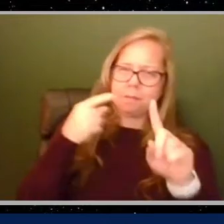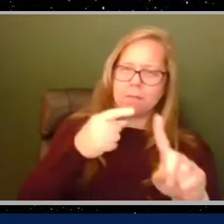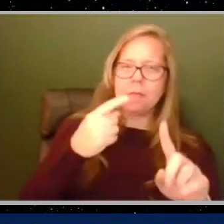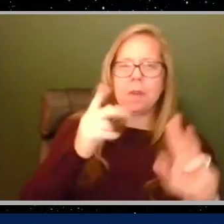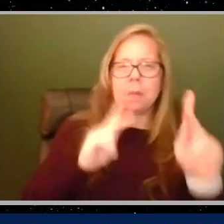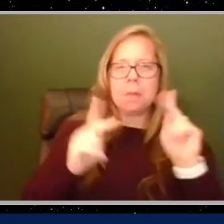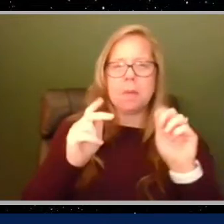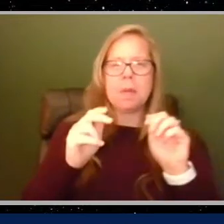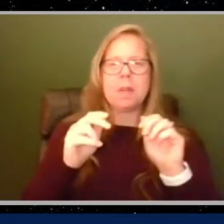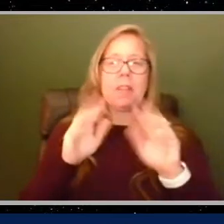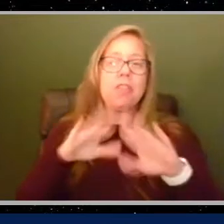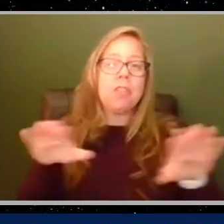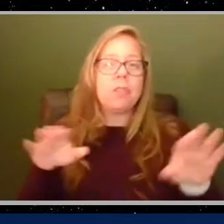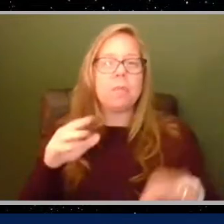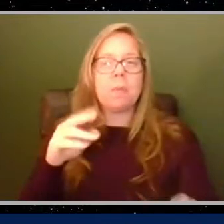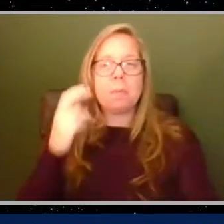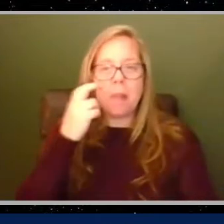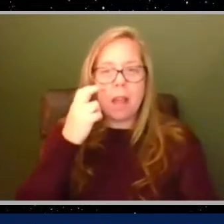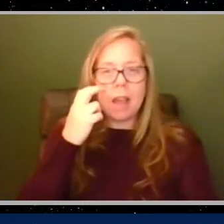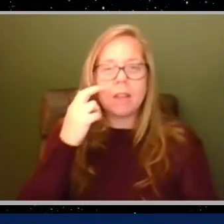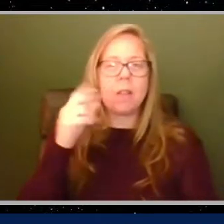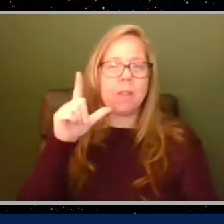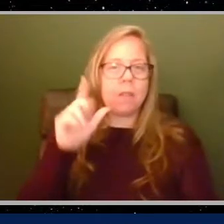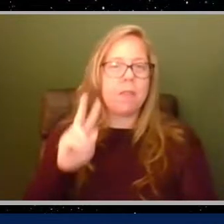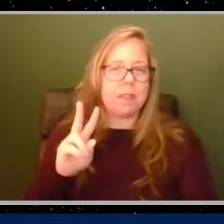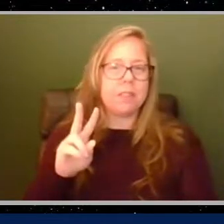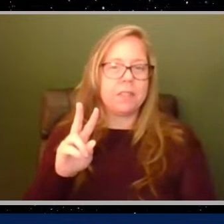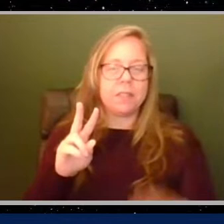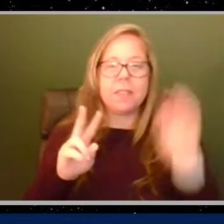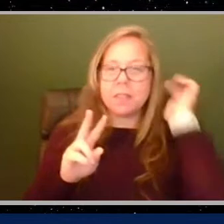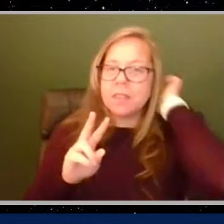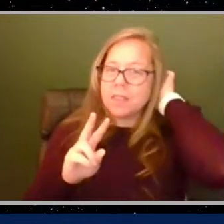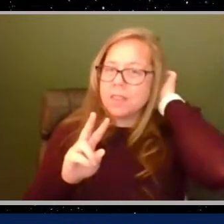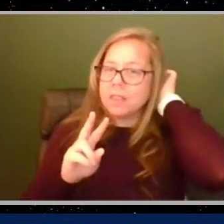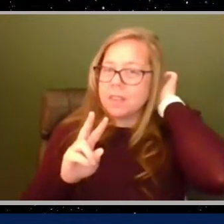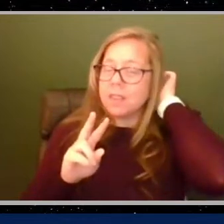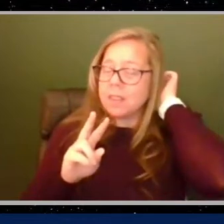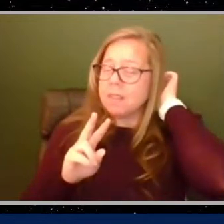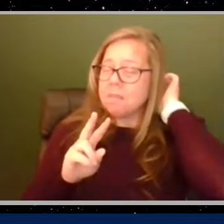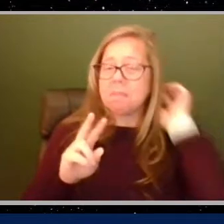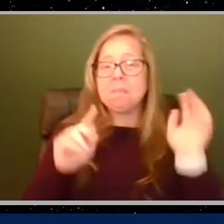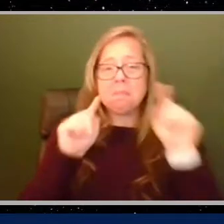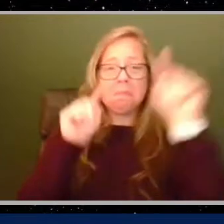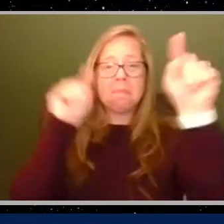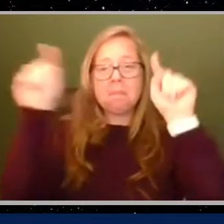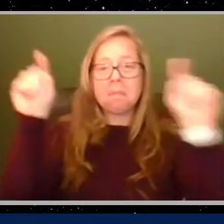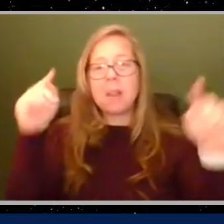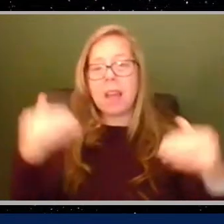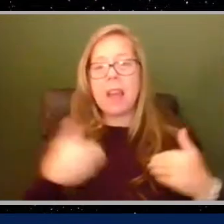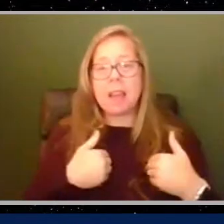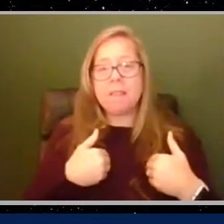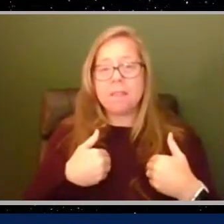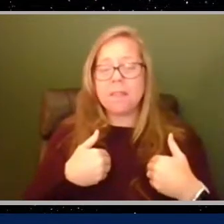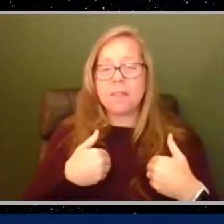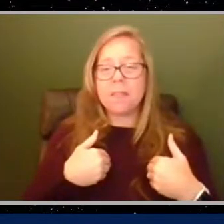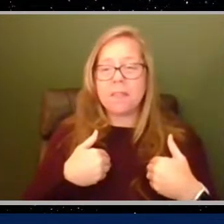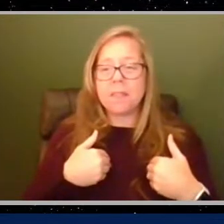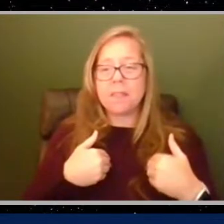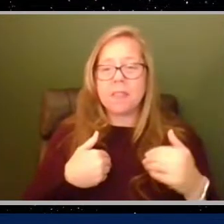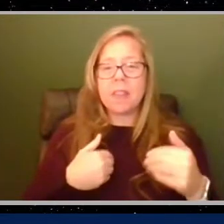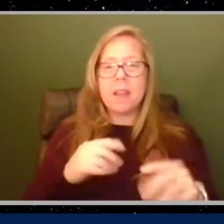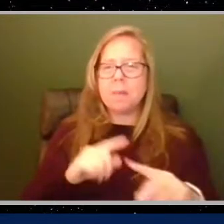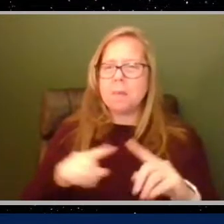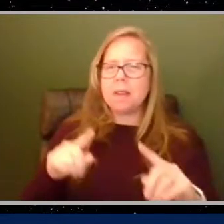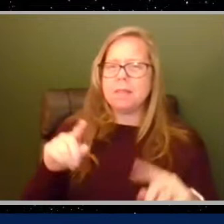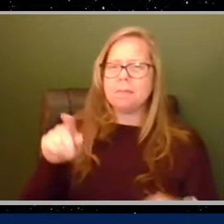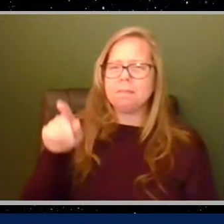vision. Great. So yeah, they definitely do exist. But yeah, Sawyer brings up something